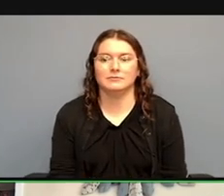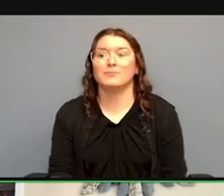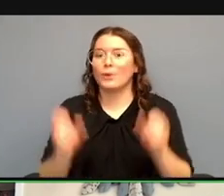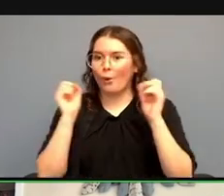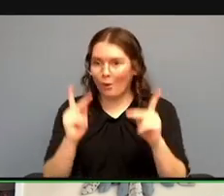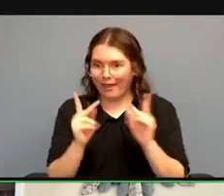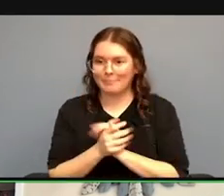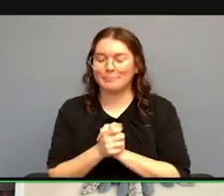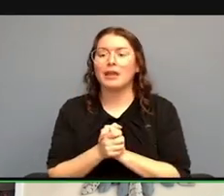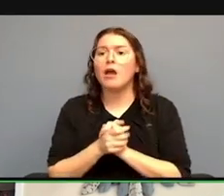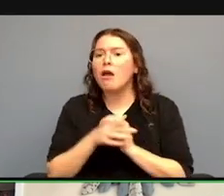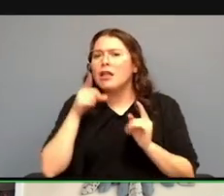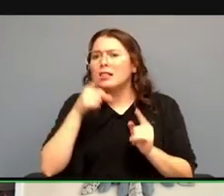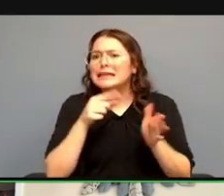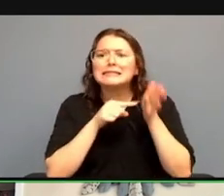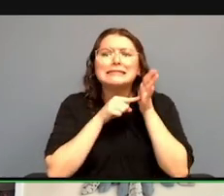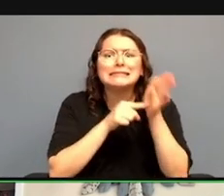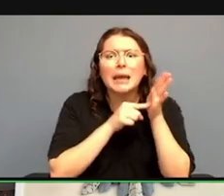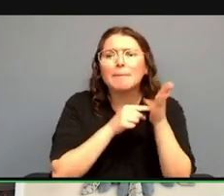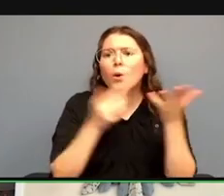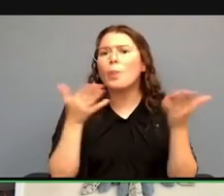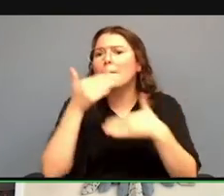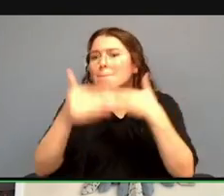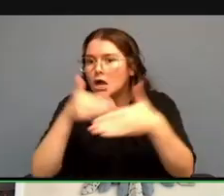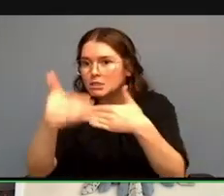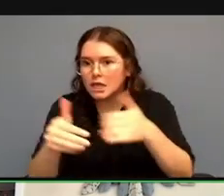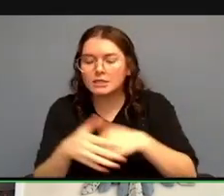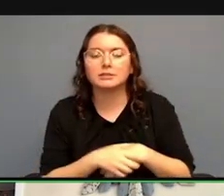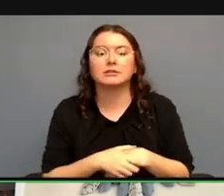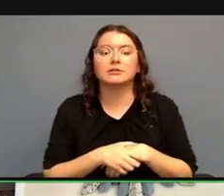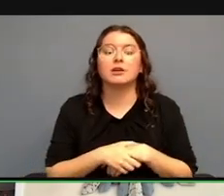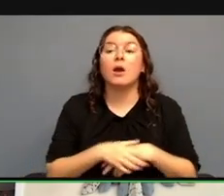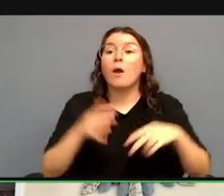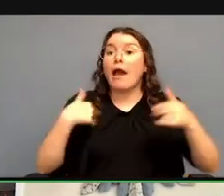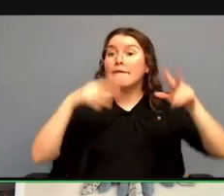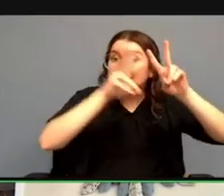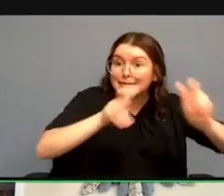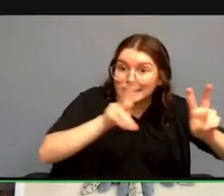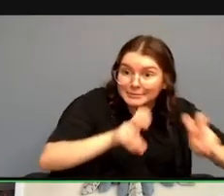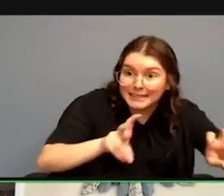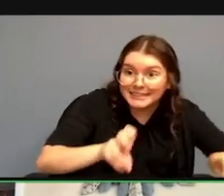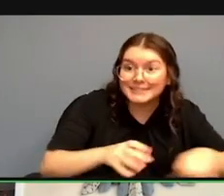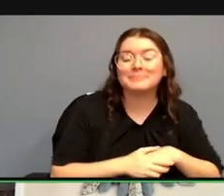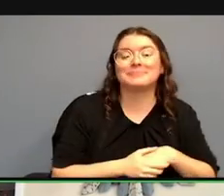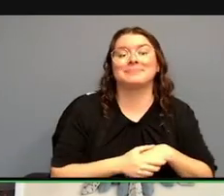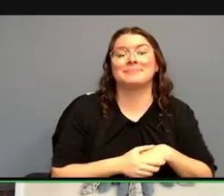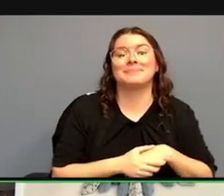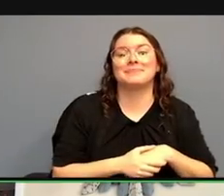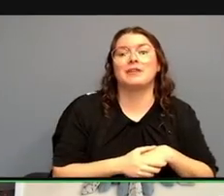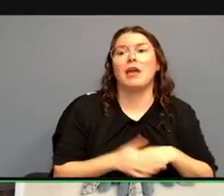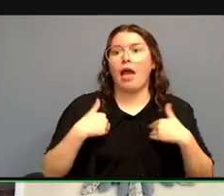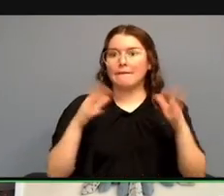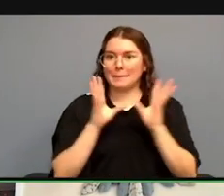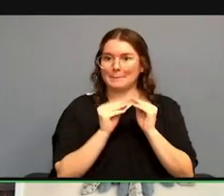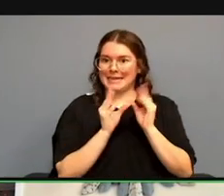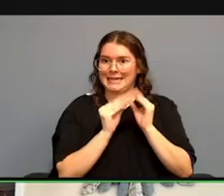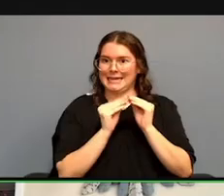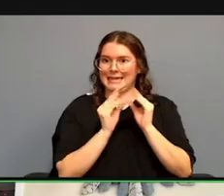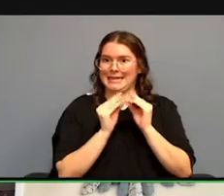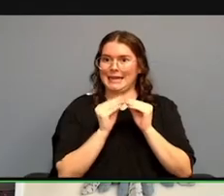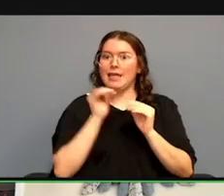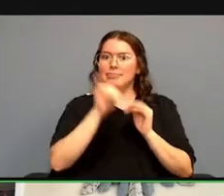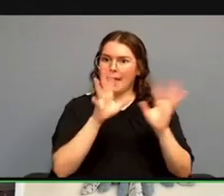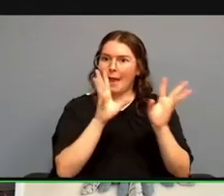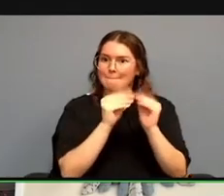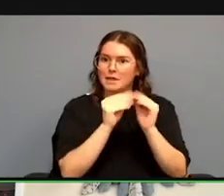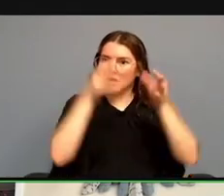Okay, so this is just an example of the process. We go through assessment. We have the meeting. At that meeting,